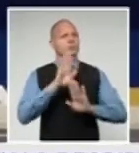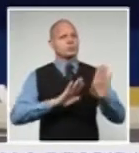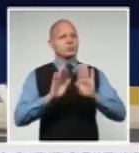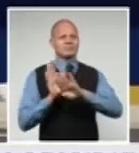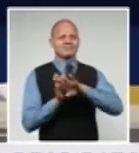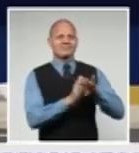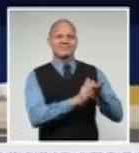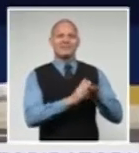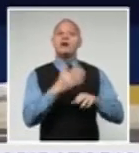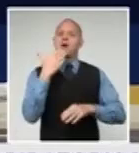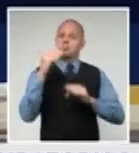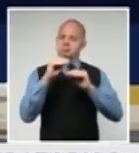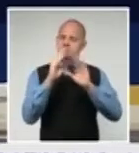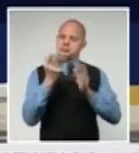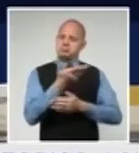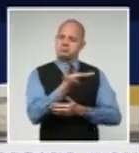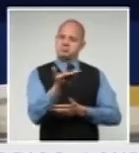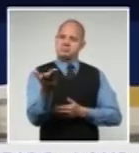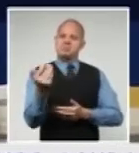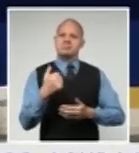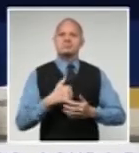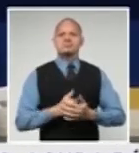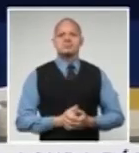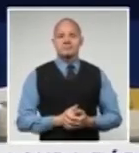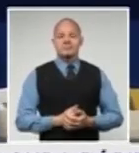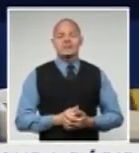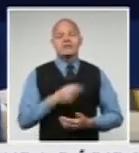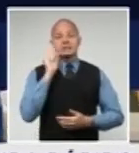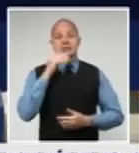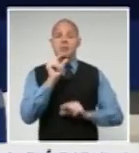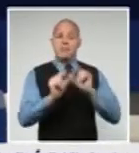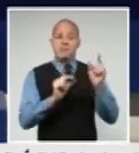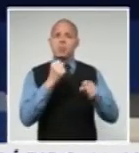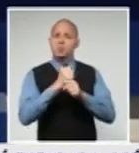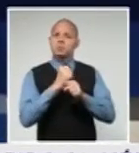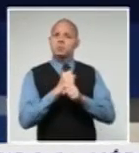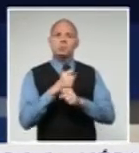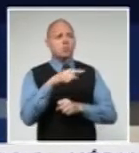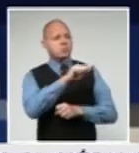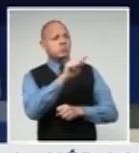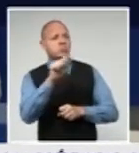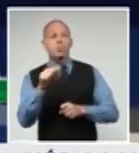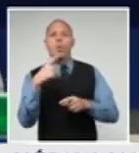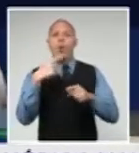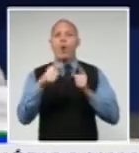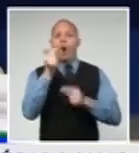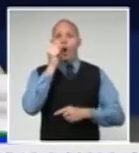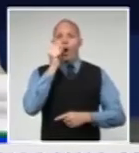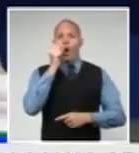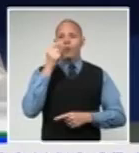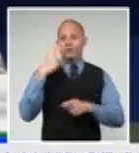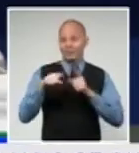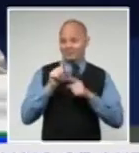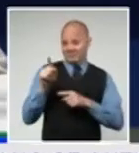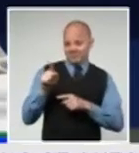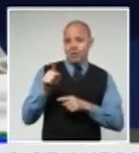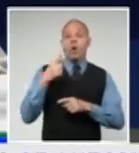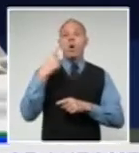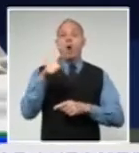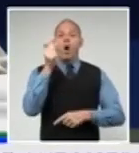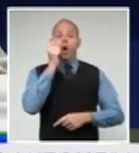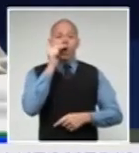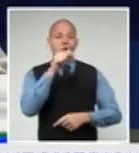Good morning to everyone who makes possible this broadcast, to Pepe Mejia, who joins us today, to the sign